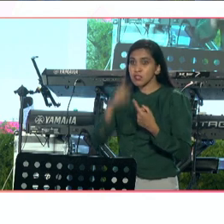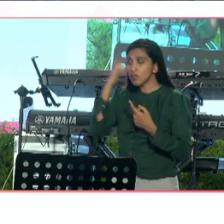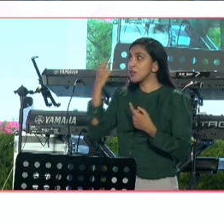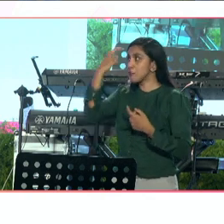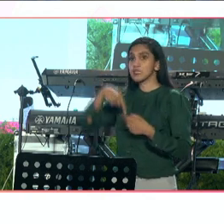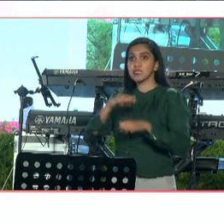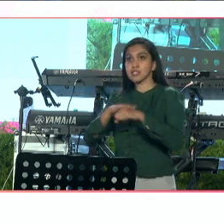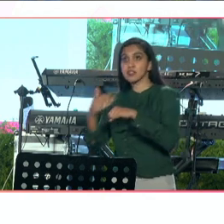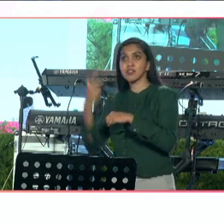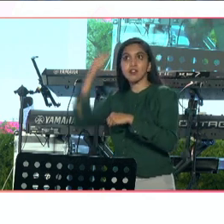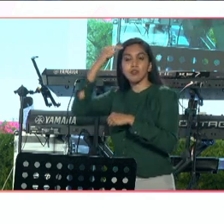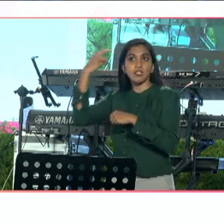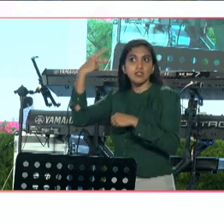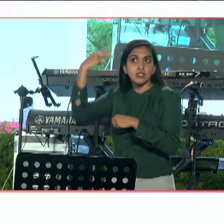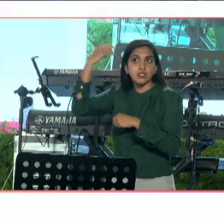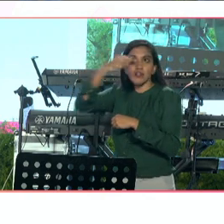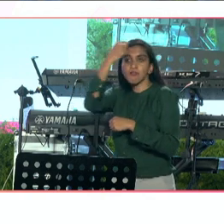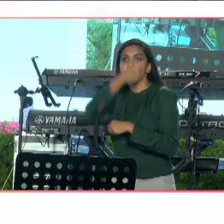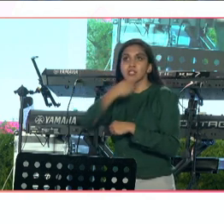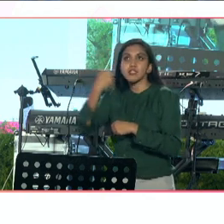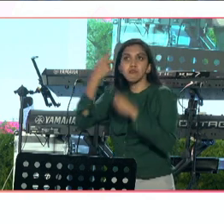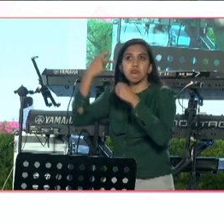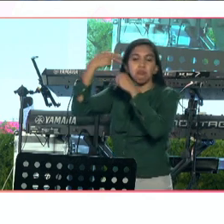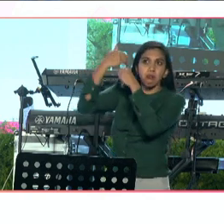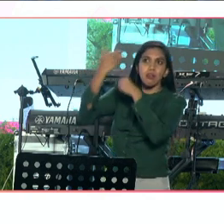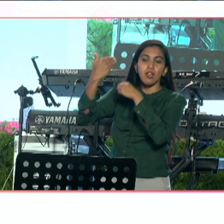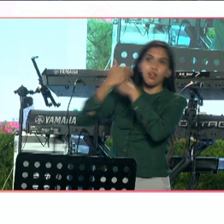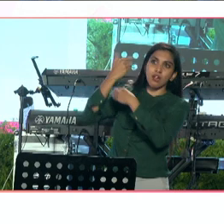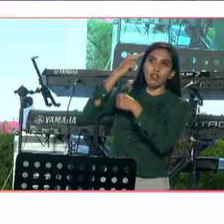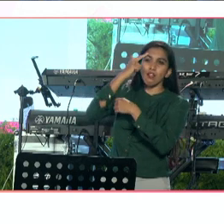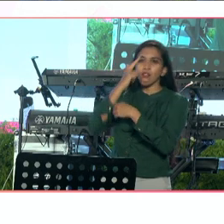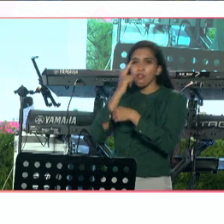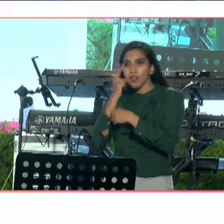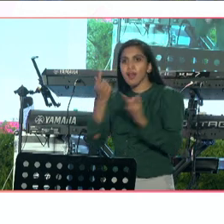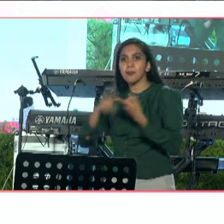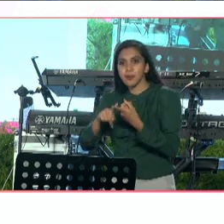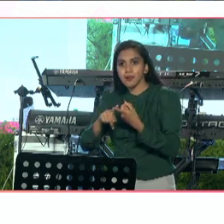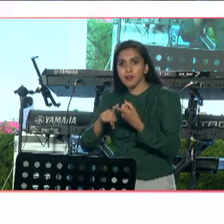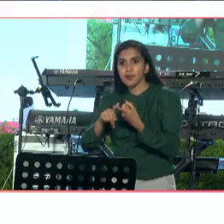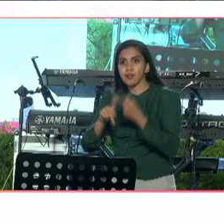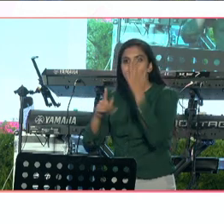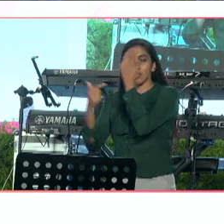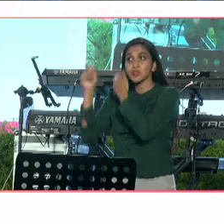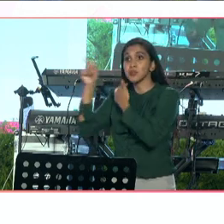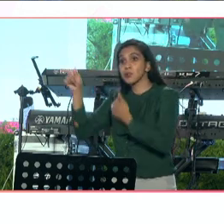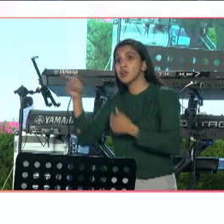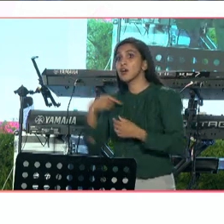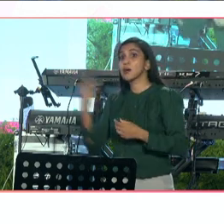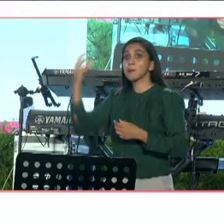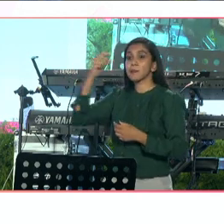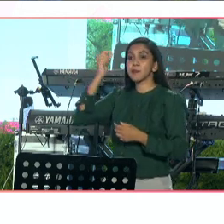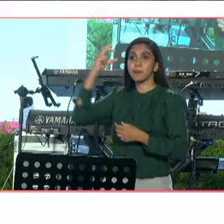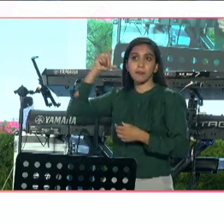during a implant surgery. So post the implant, they are happy? No. Post the implantation, the children